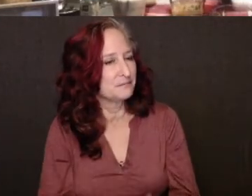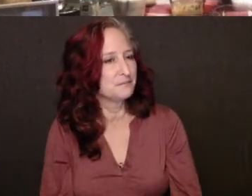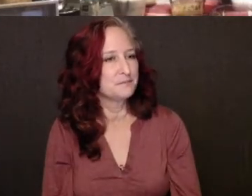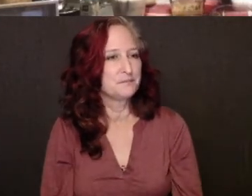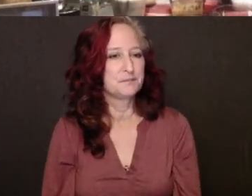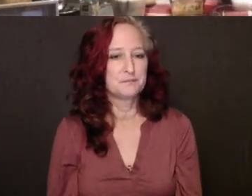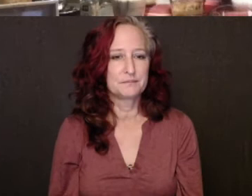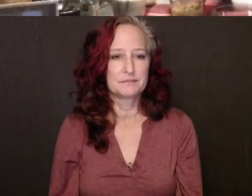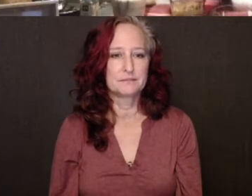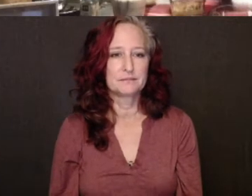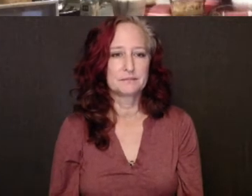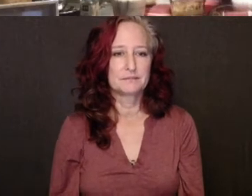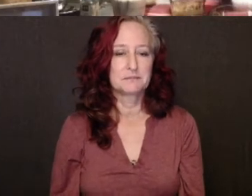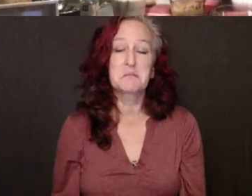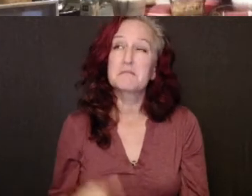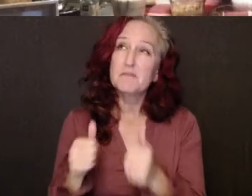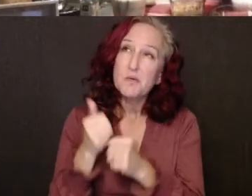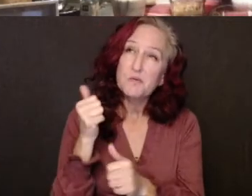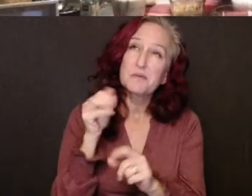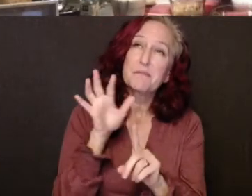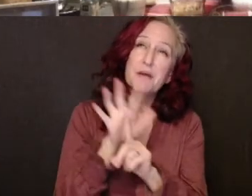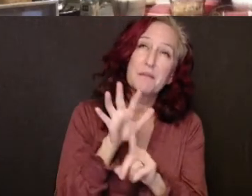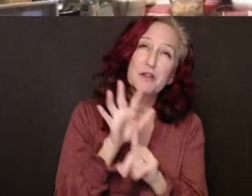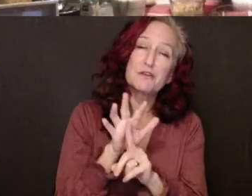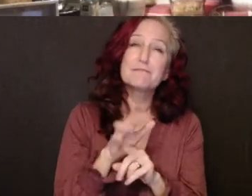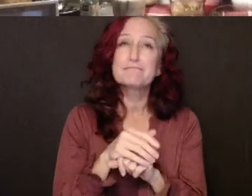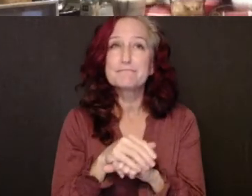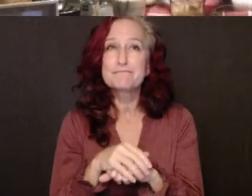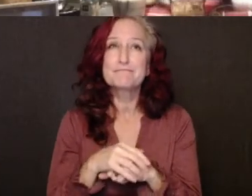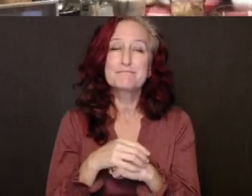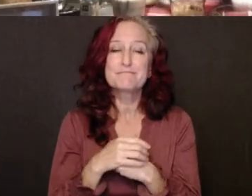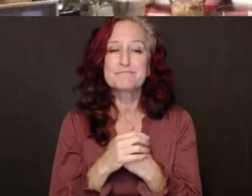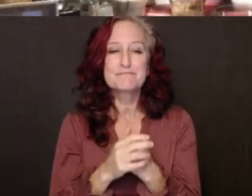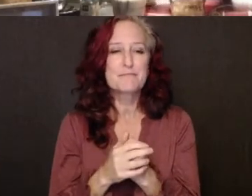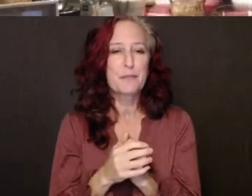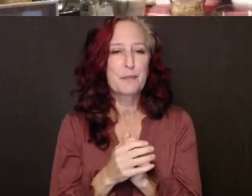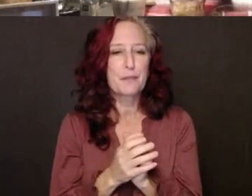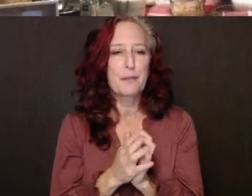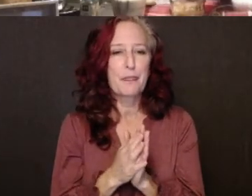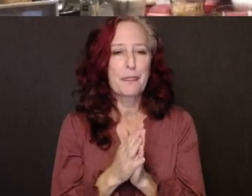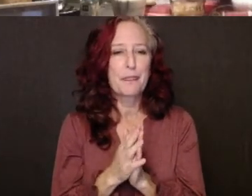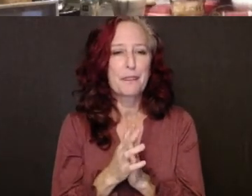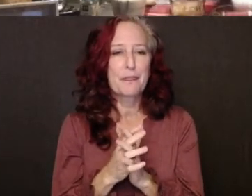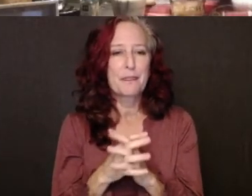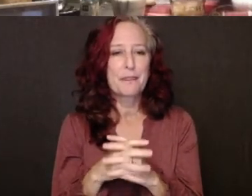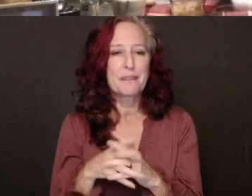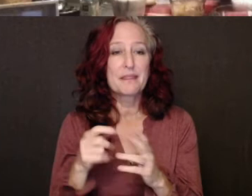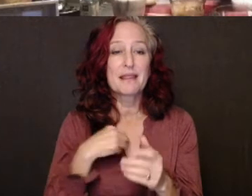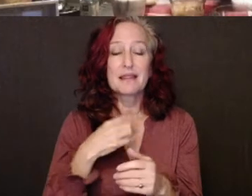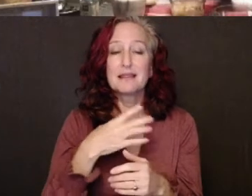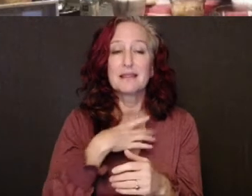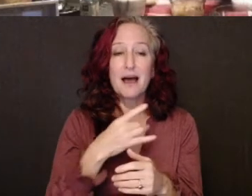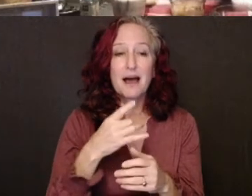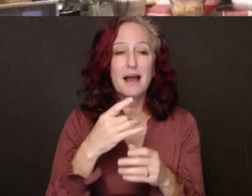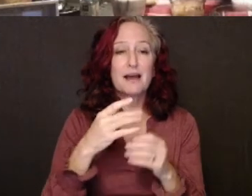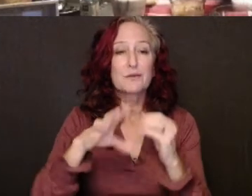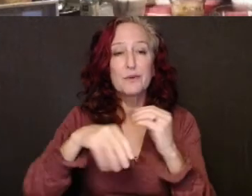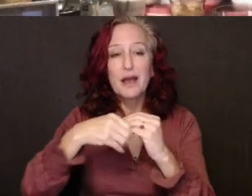of the kheer. I promise I don't make it this messy when I'm not on camera, but...